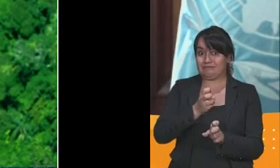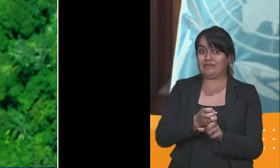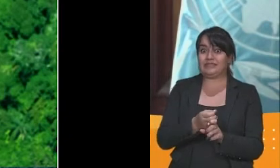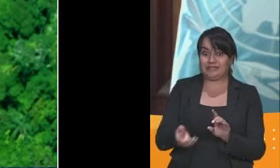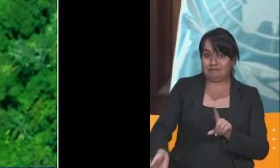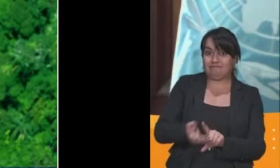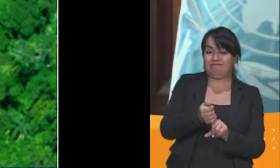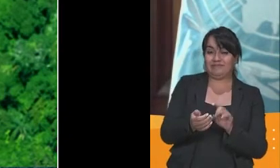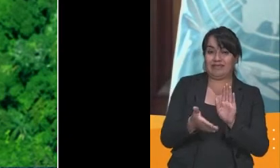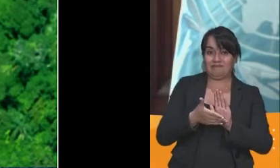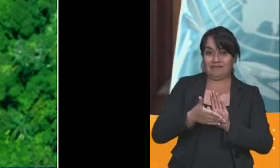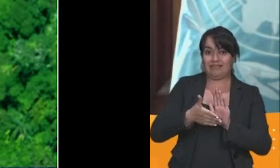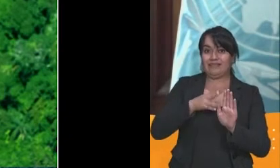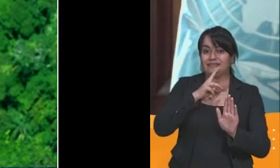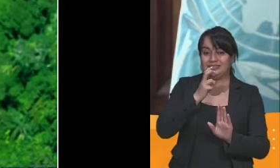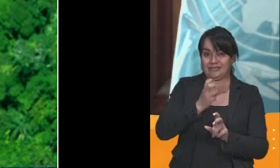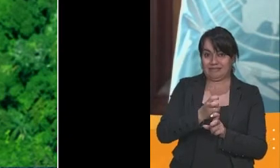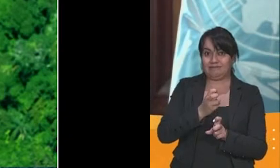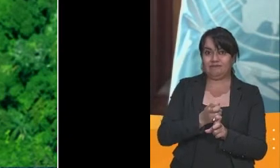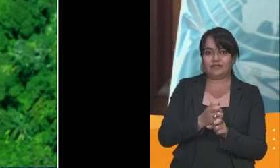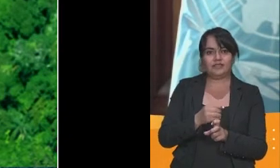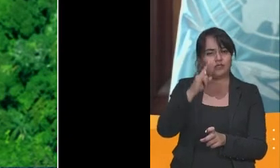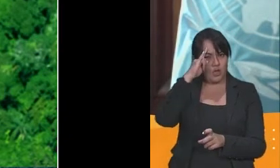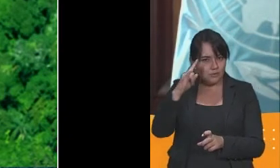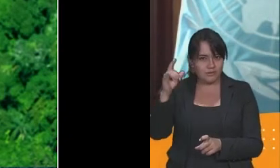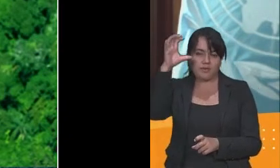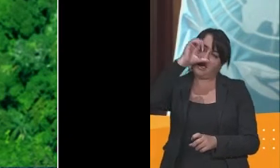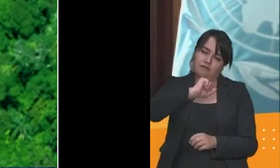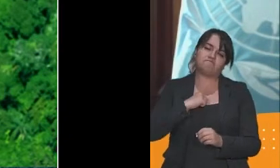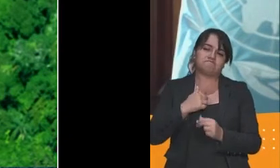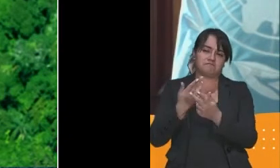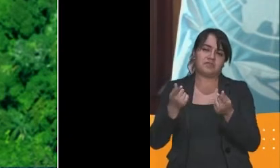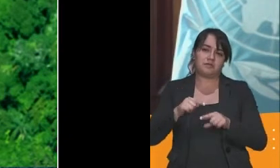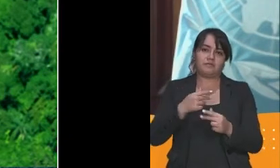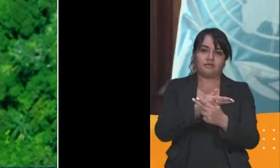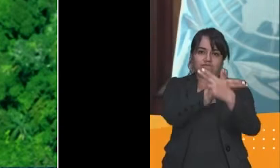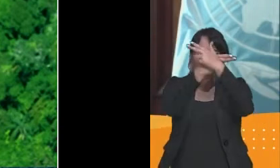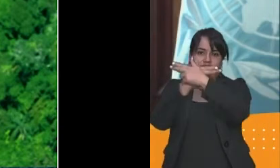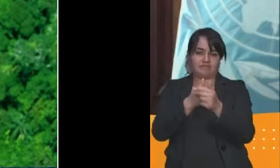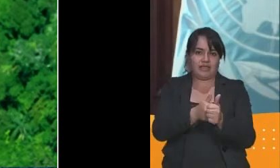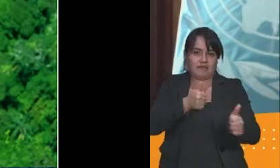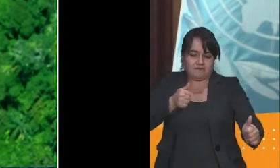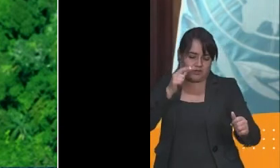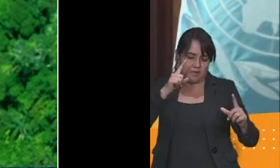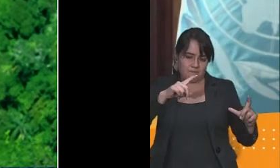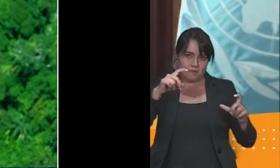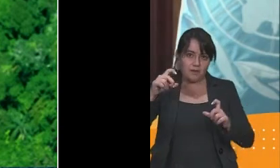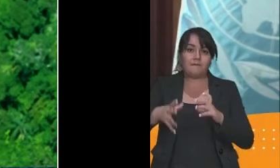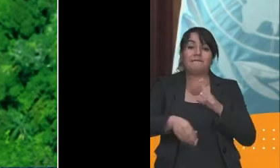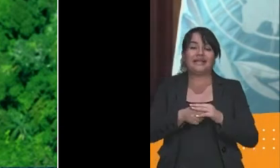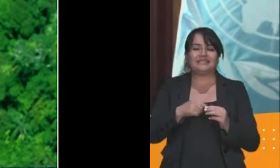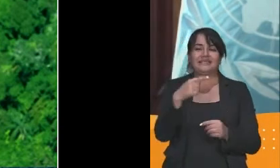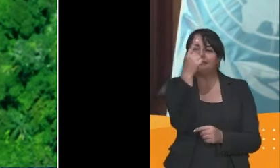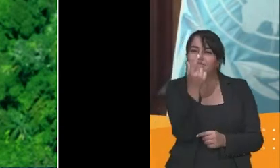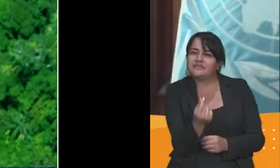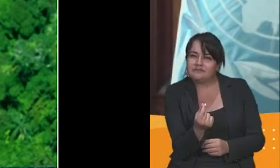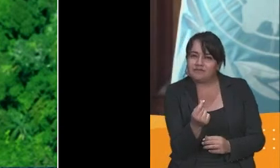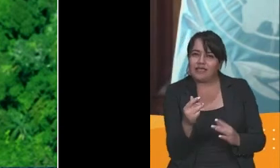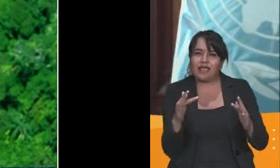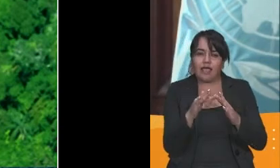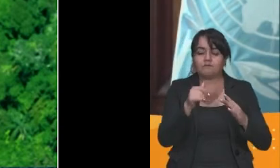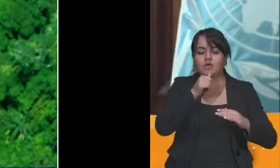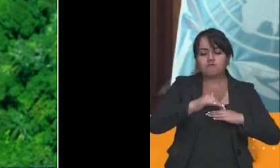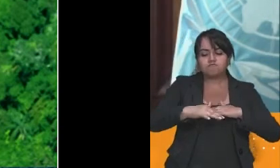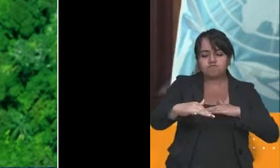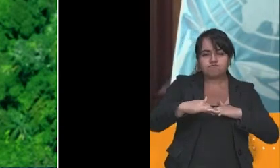a methodological challenge that was addressed with detection remote tools, but using more specialized tools to be able